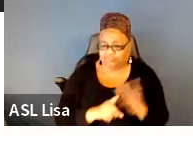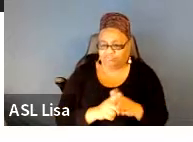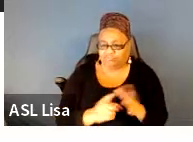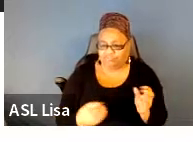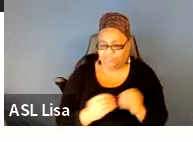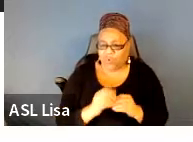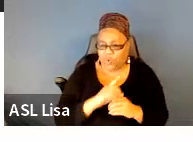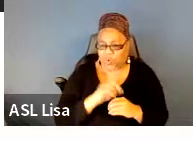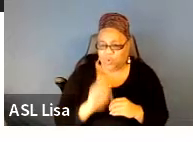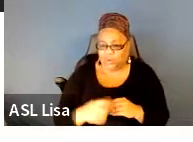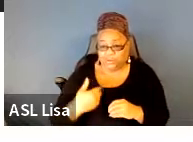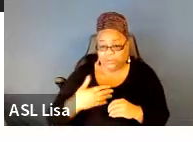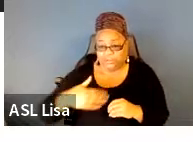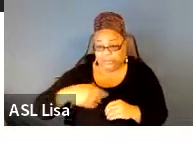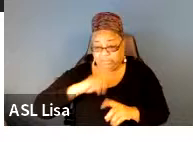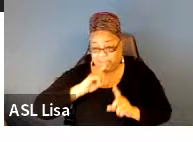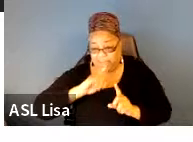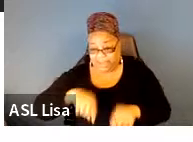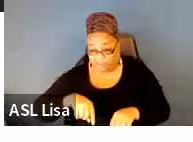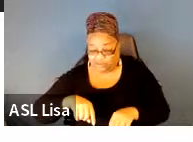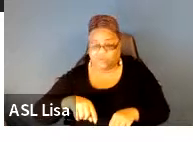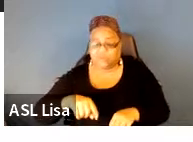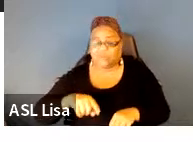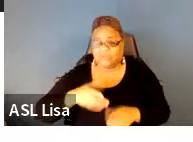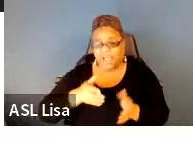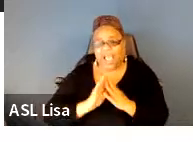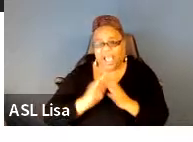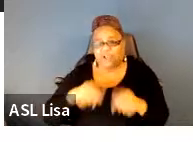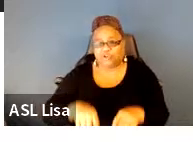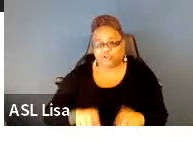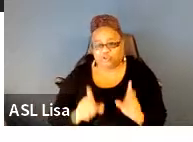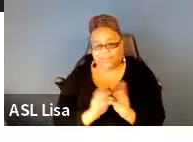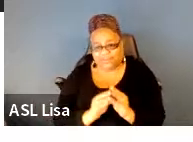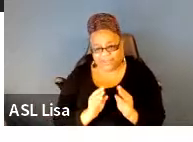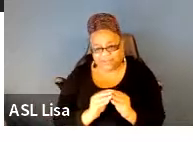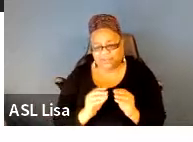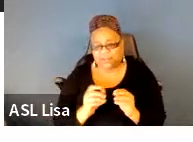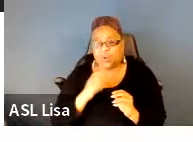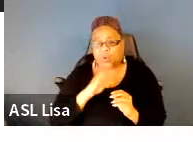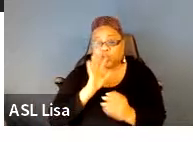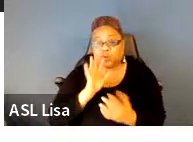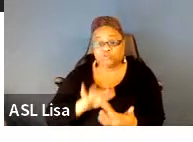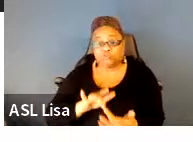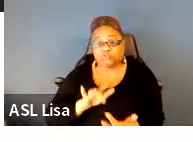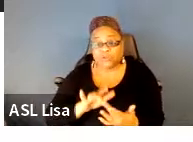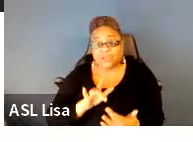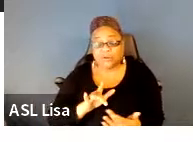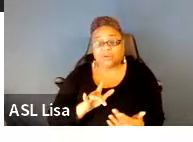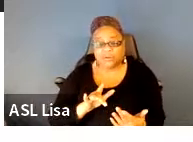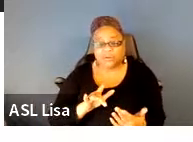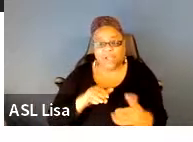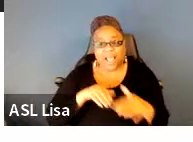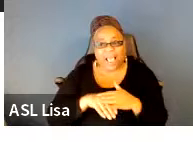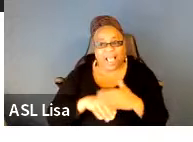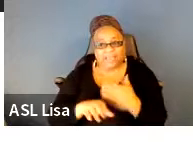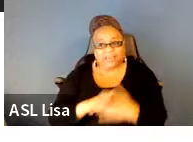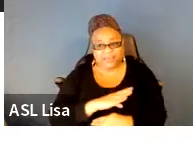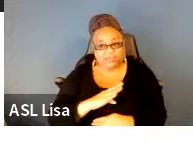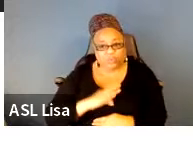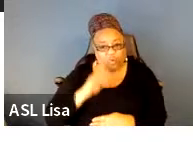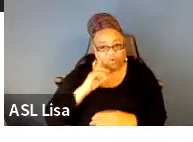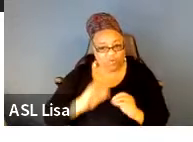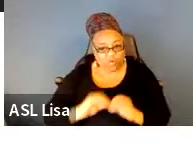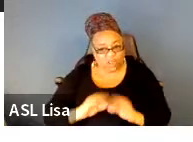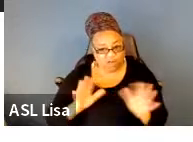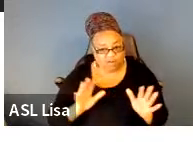get to that were asked during this session, or that you want to reach out to the Access Board for clarification on. We have a couple different ways you can